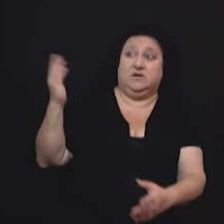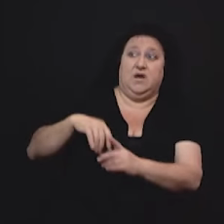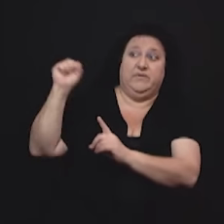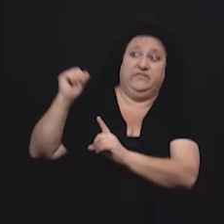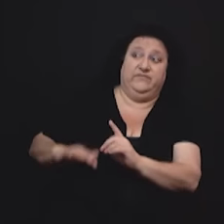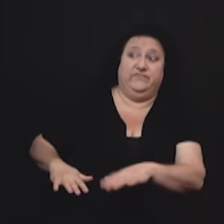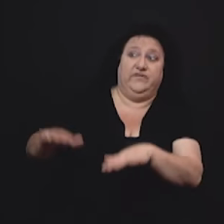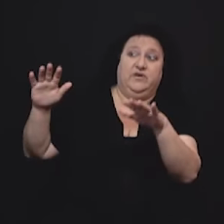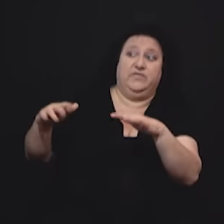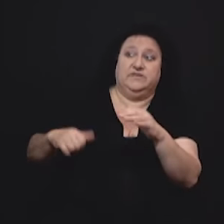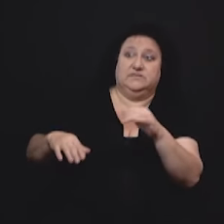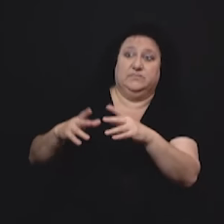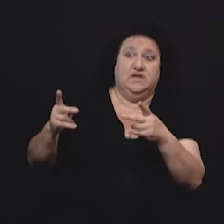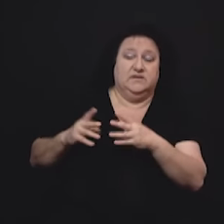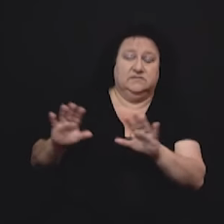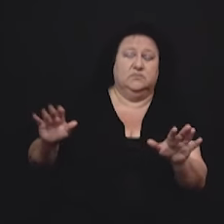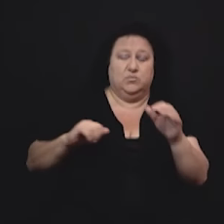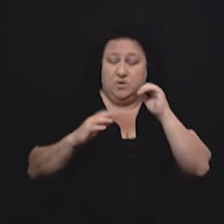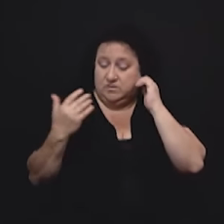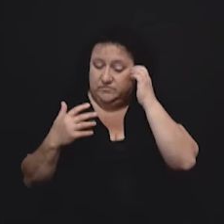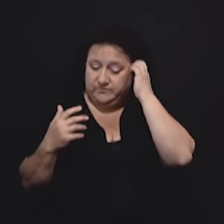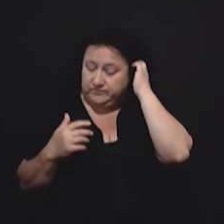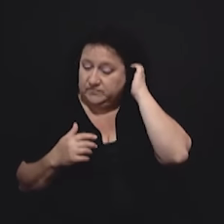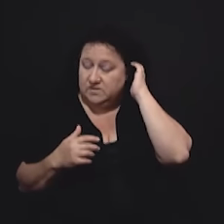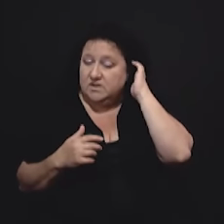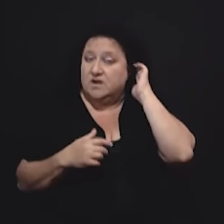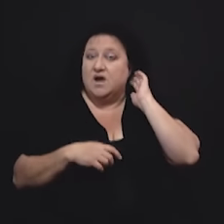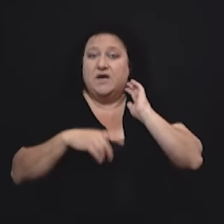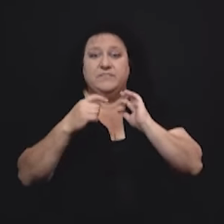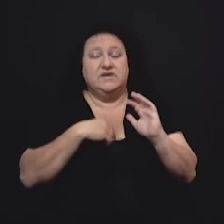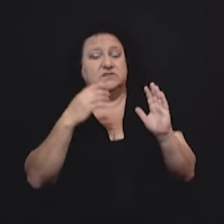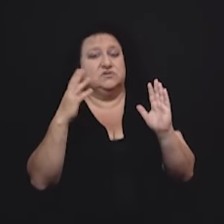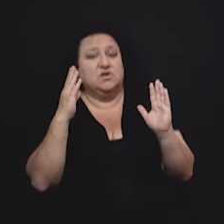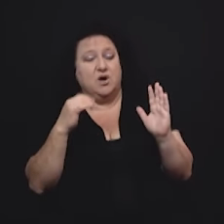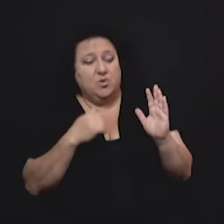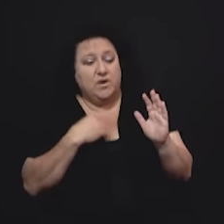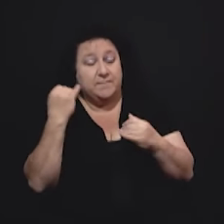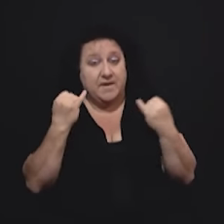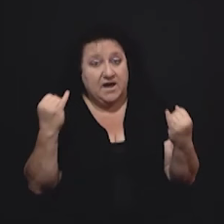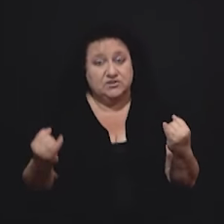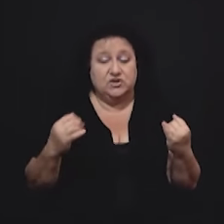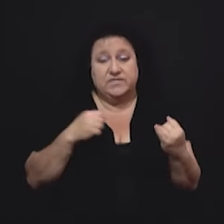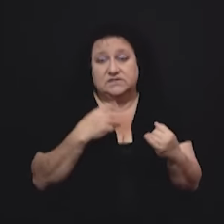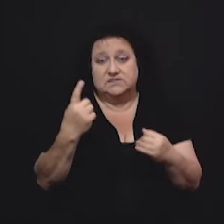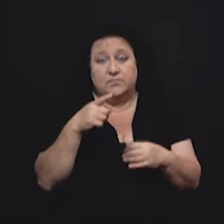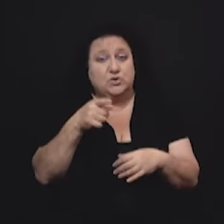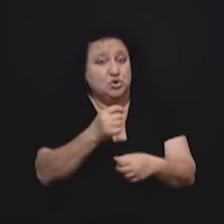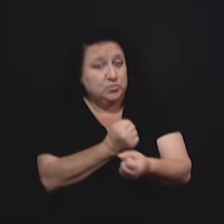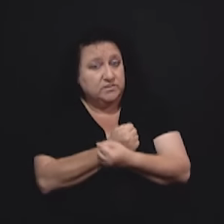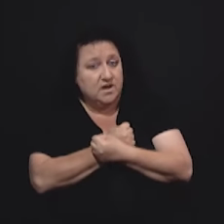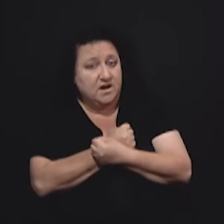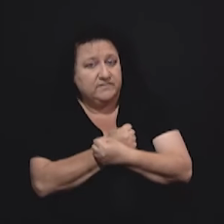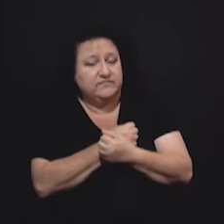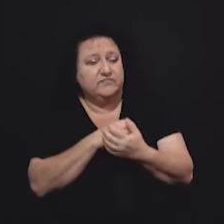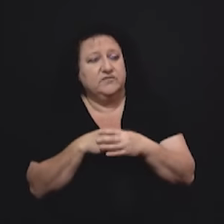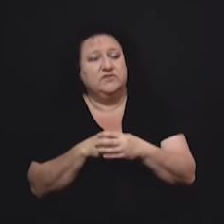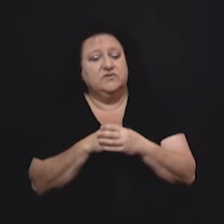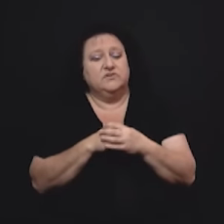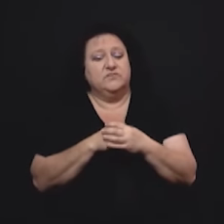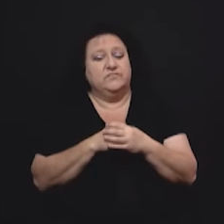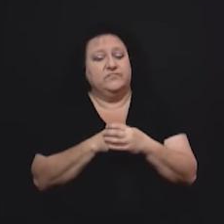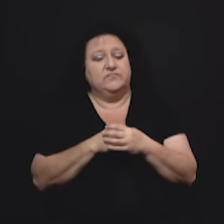said, listen to it this way. Imagine that someone that you love with your